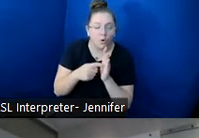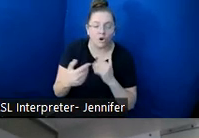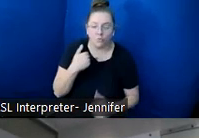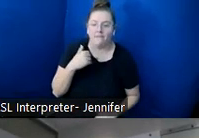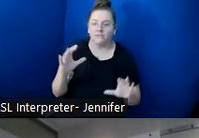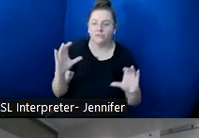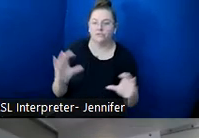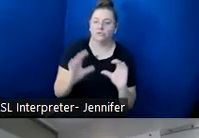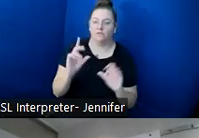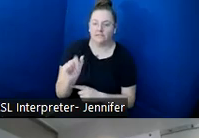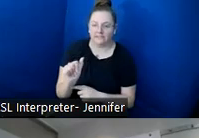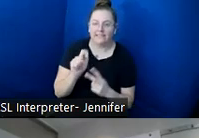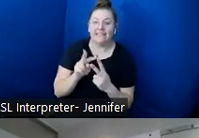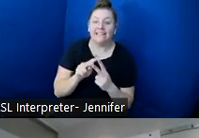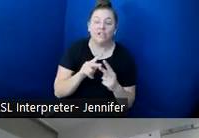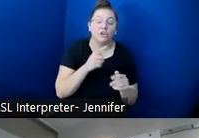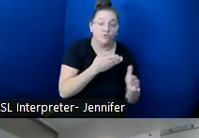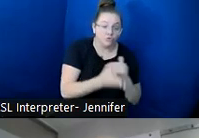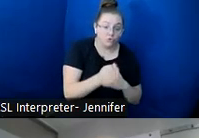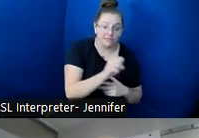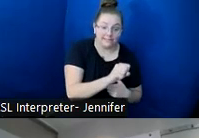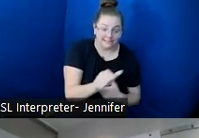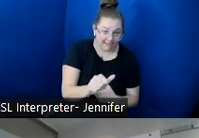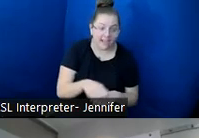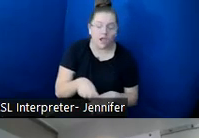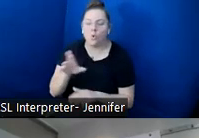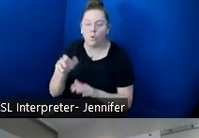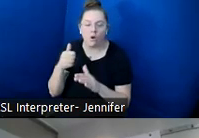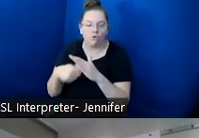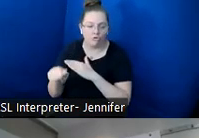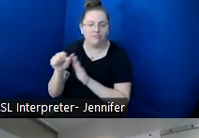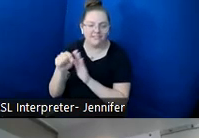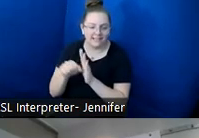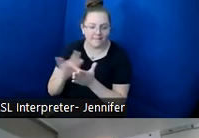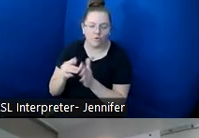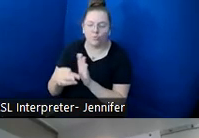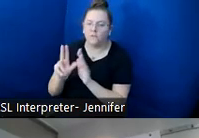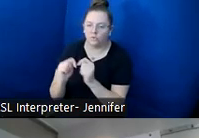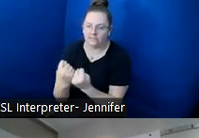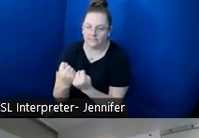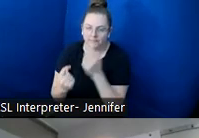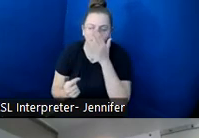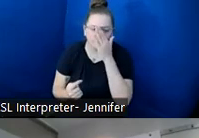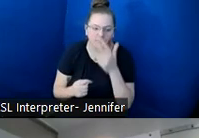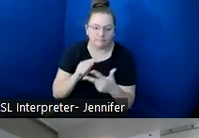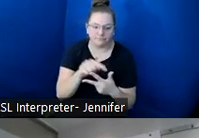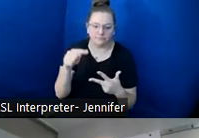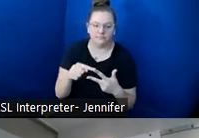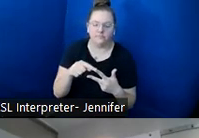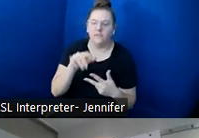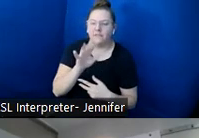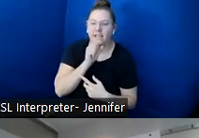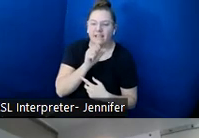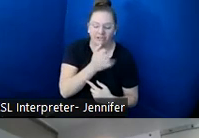disability, either through the Social Security Administration or through the state medical review team. You should be between the ages of 18 and